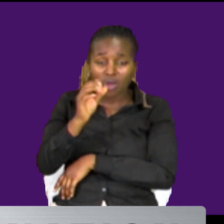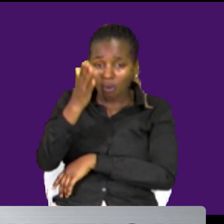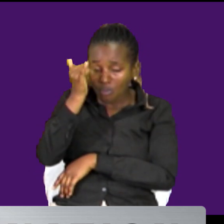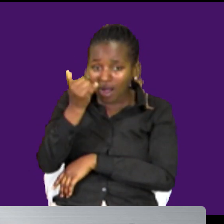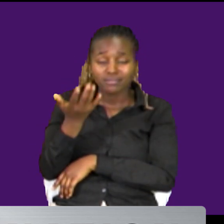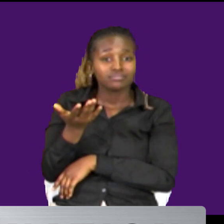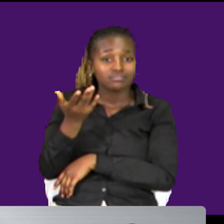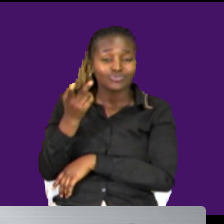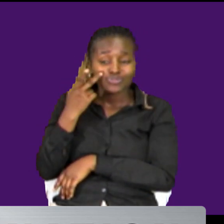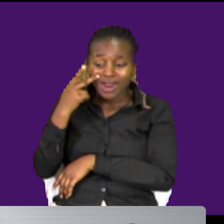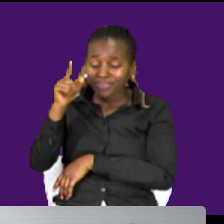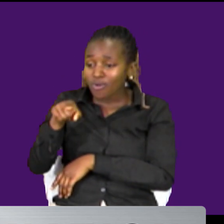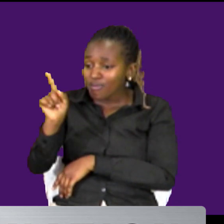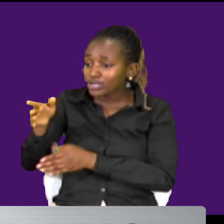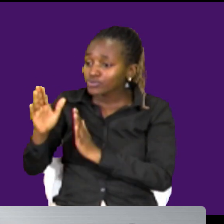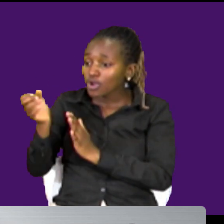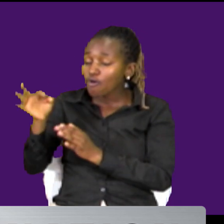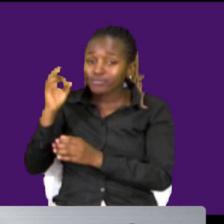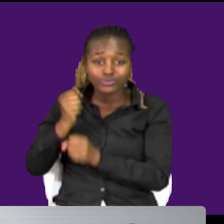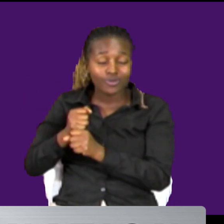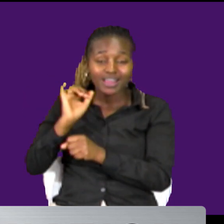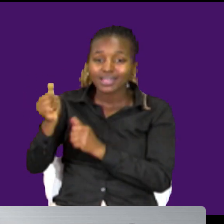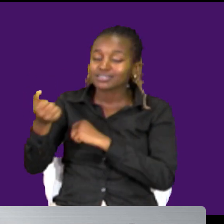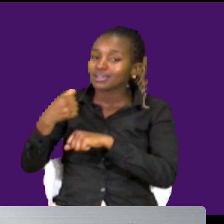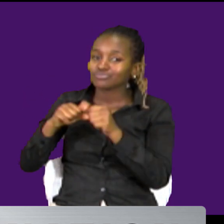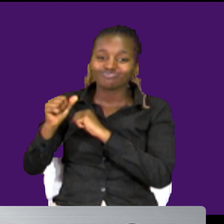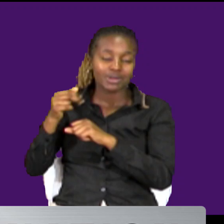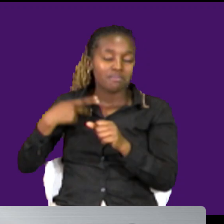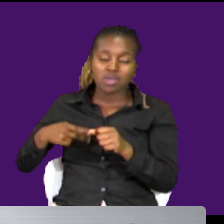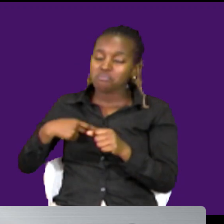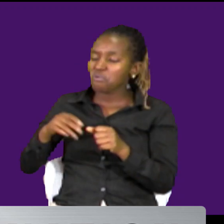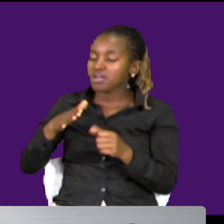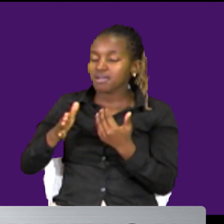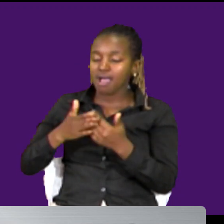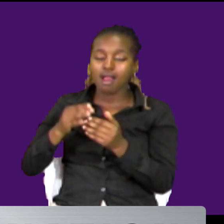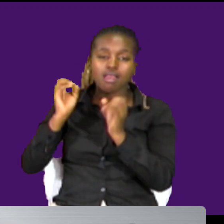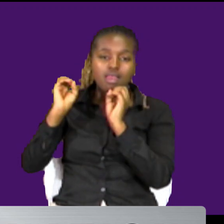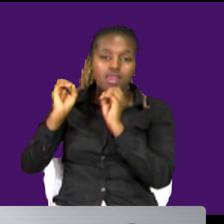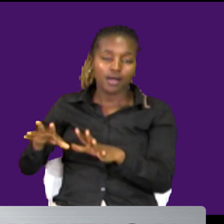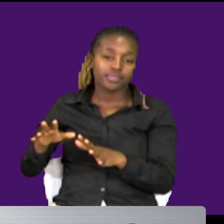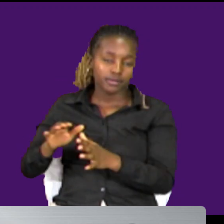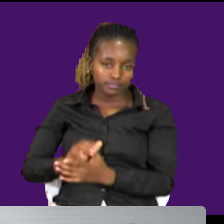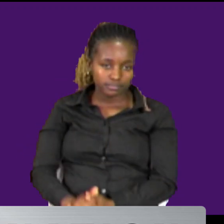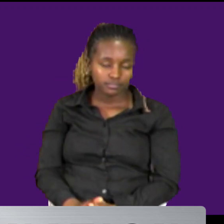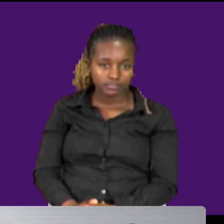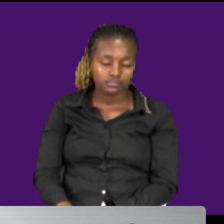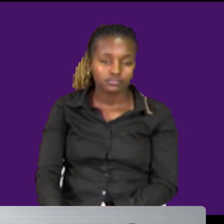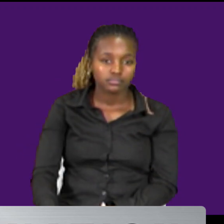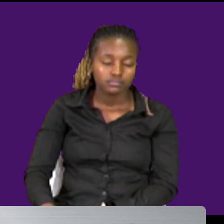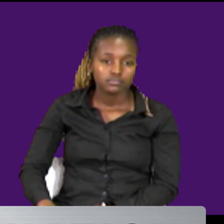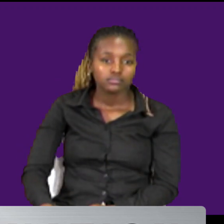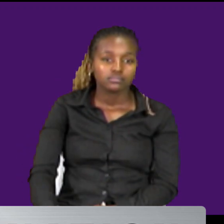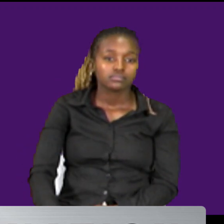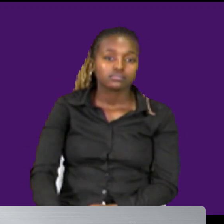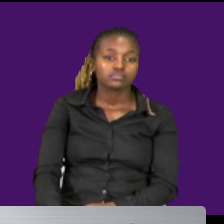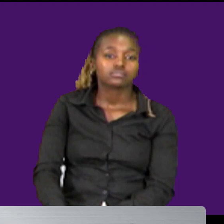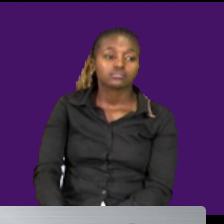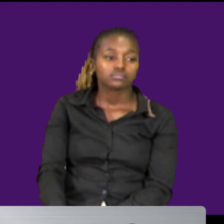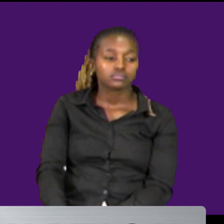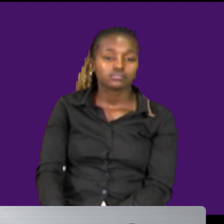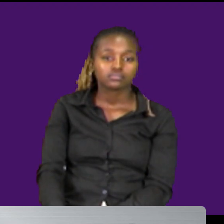the correct way of doing it, many people shy from it. They think it's a sham. They